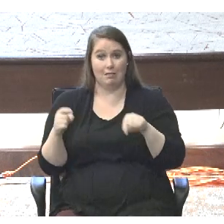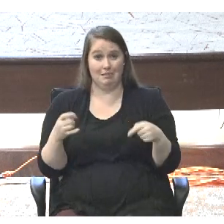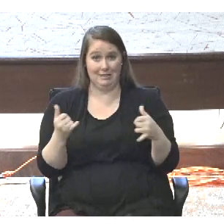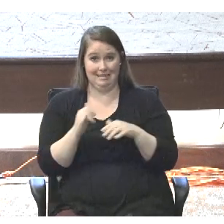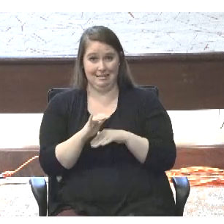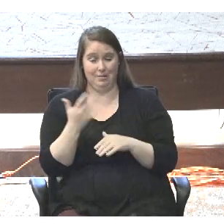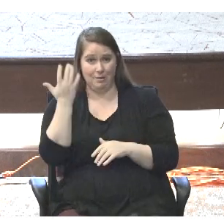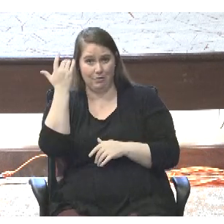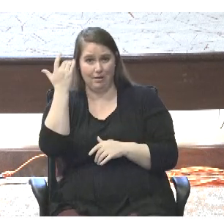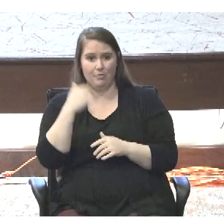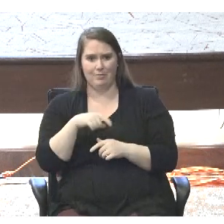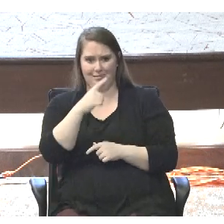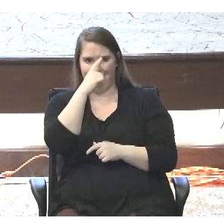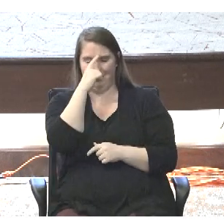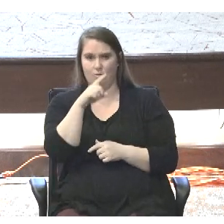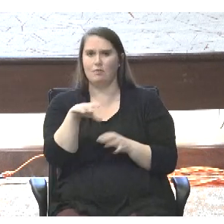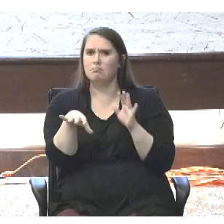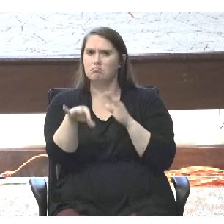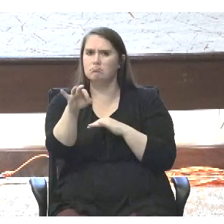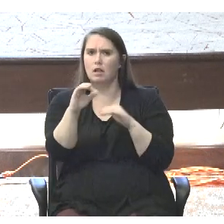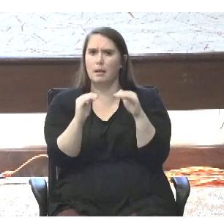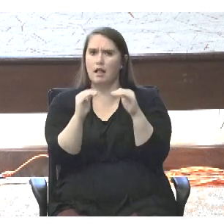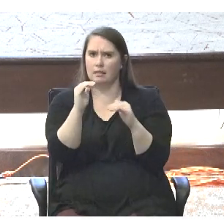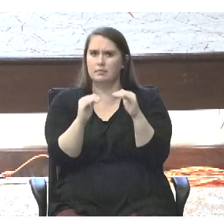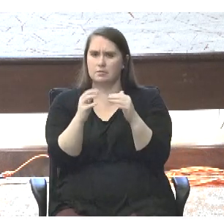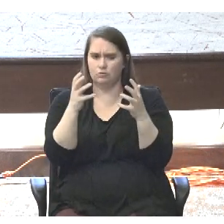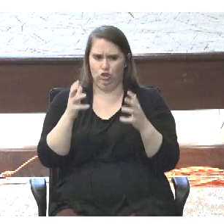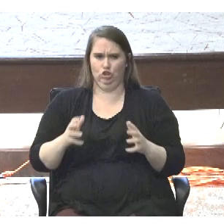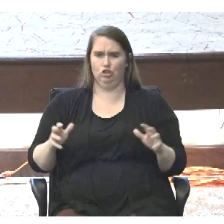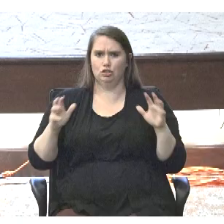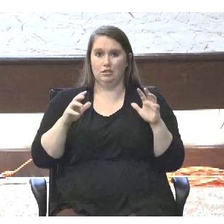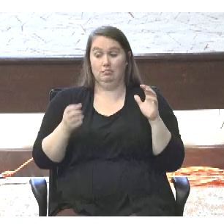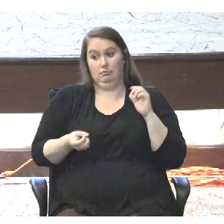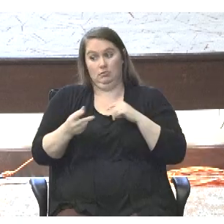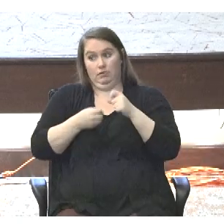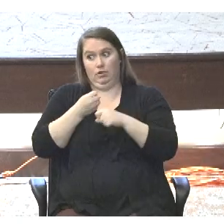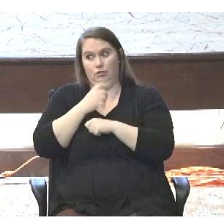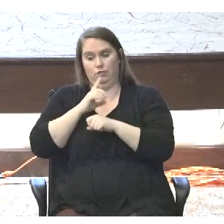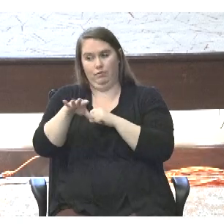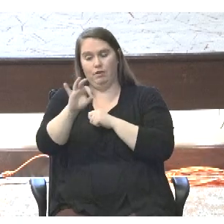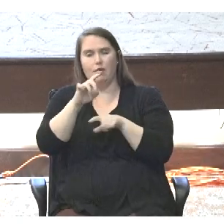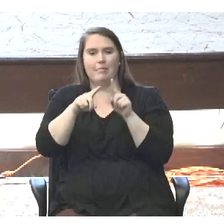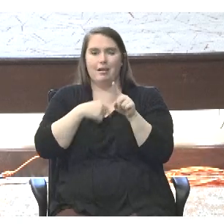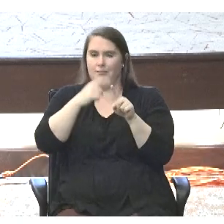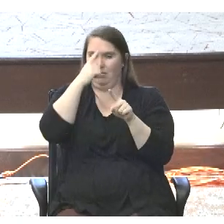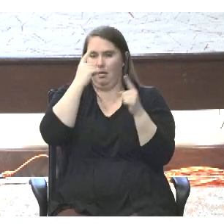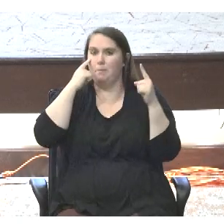thinking we've found that balance. And it's taken us several years to find it, but I think we're there.